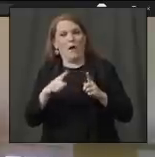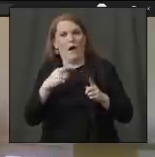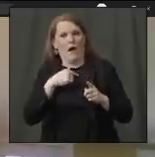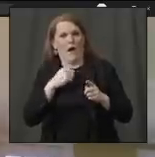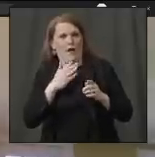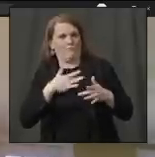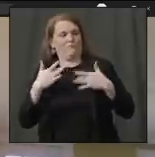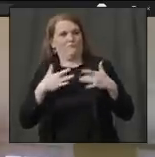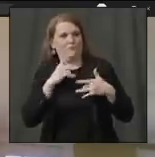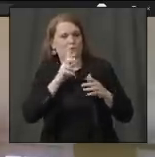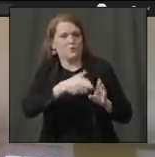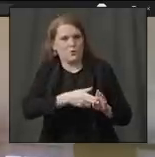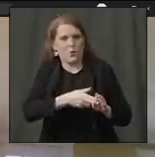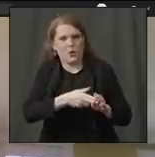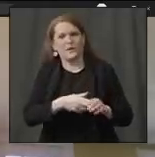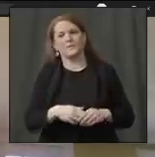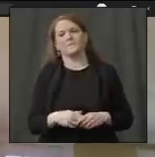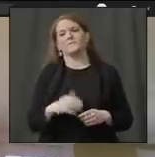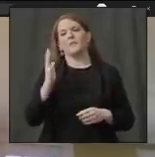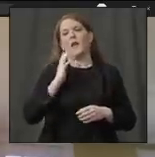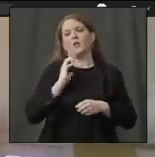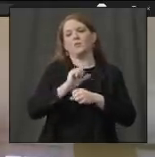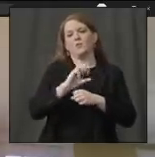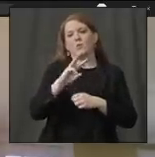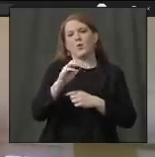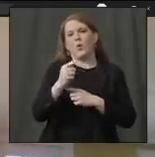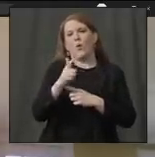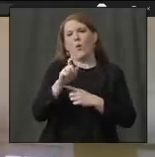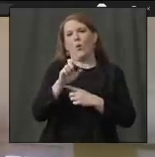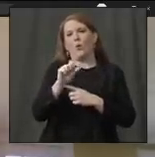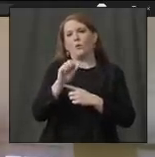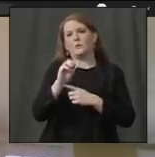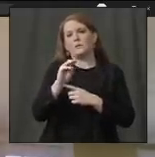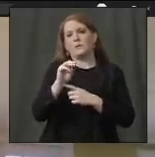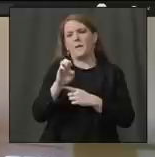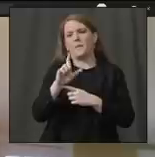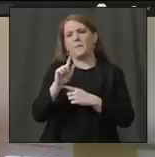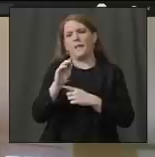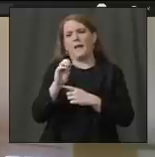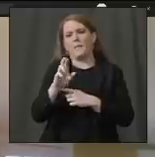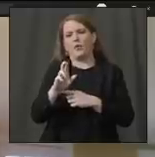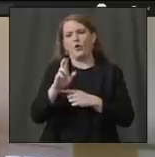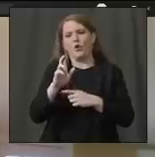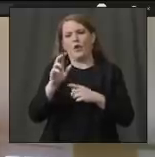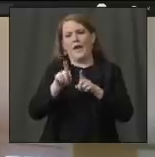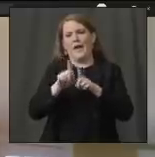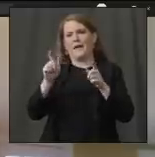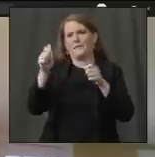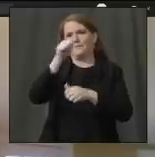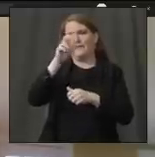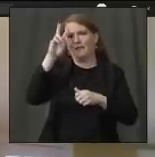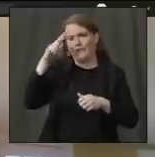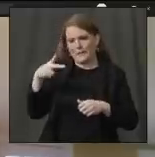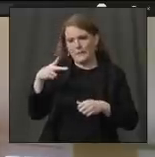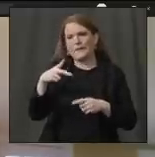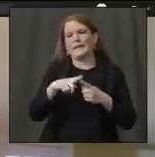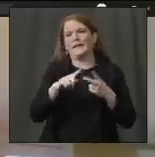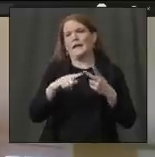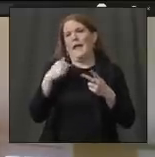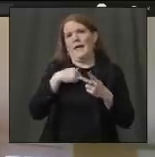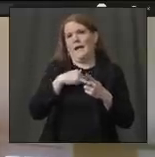work at Wholesome Wave as a senior VP for a while, and working on food insecurity and access to food